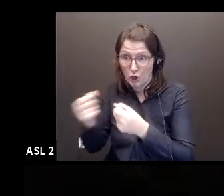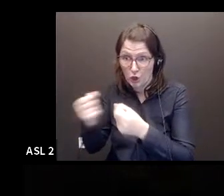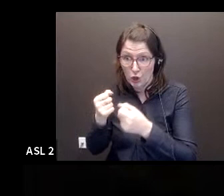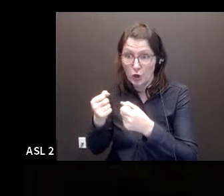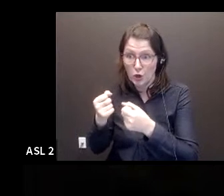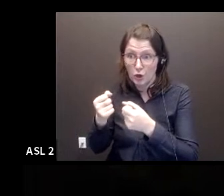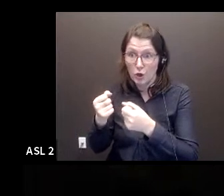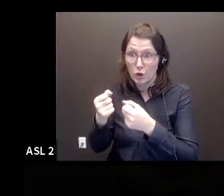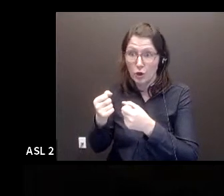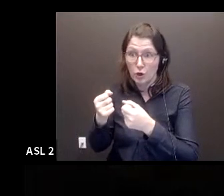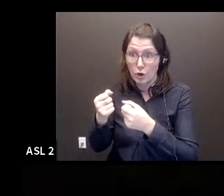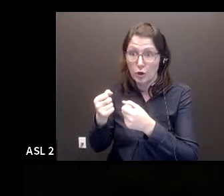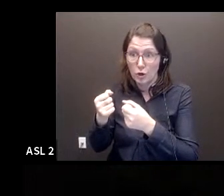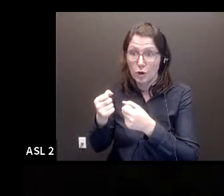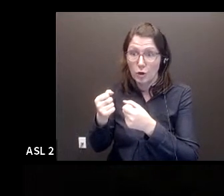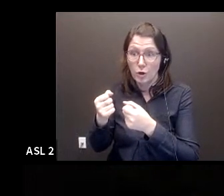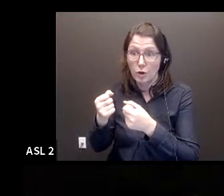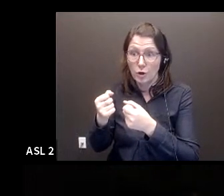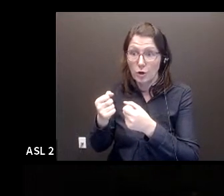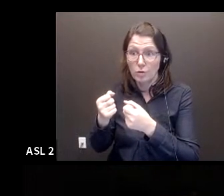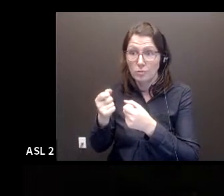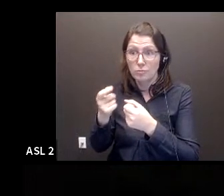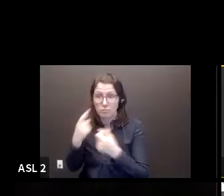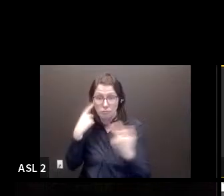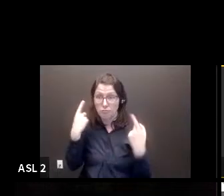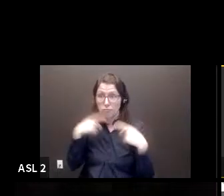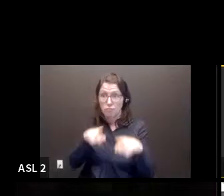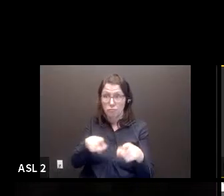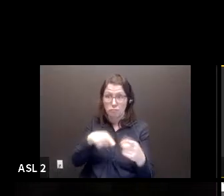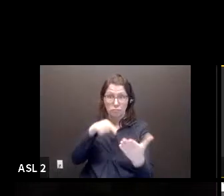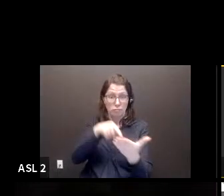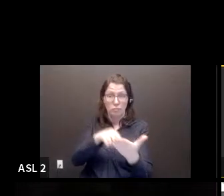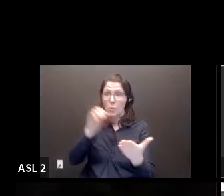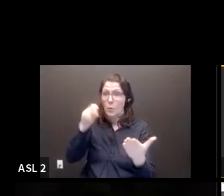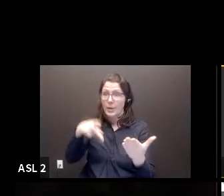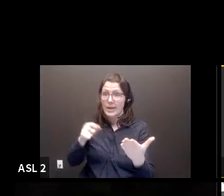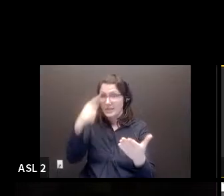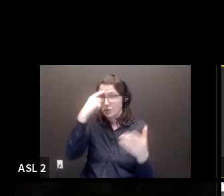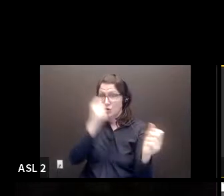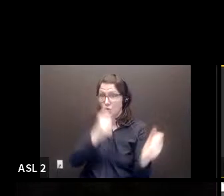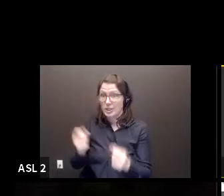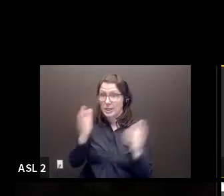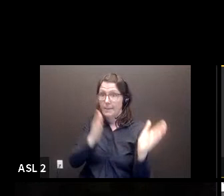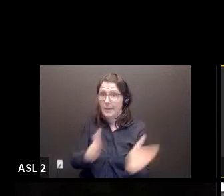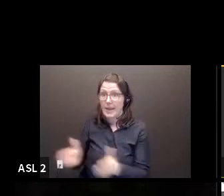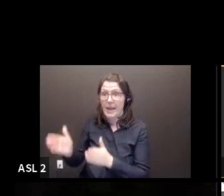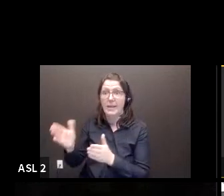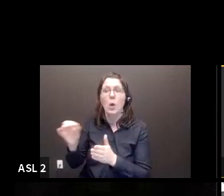board and ops's strategic plan or just replace the staff